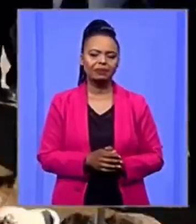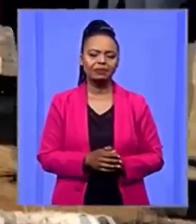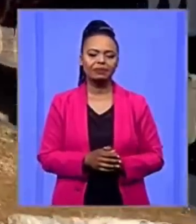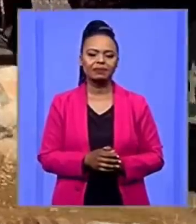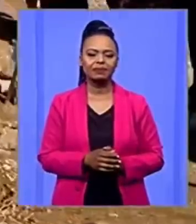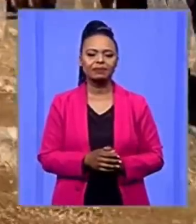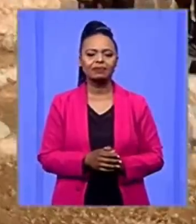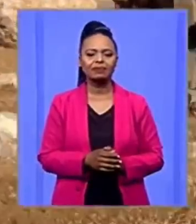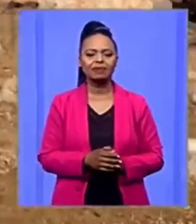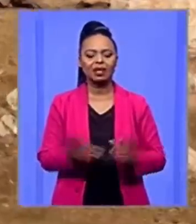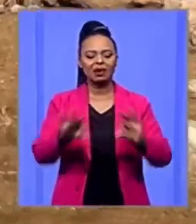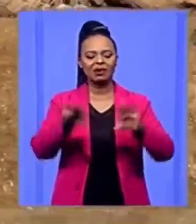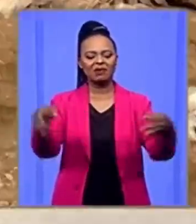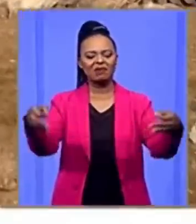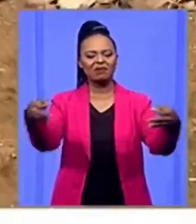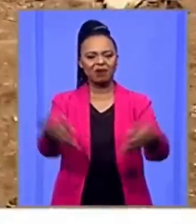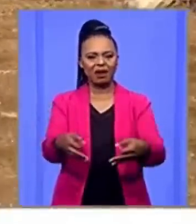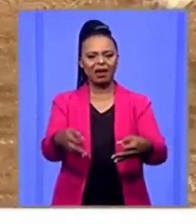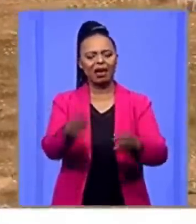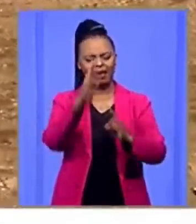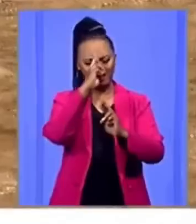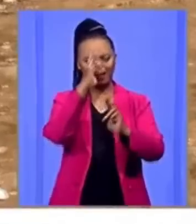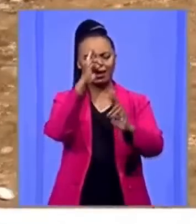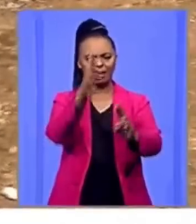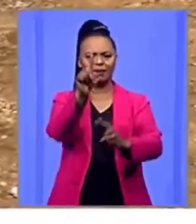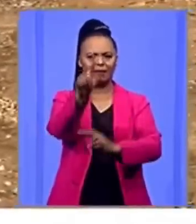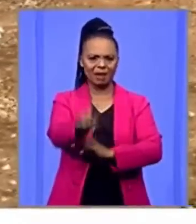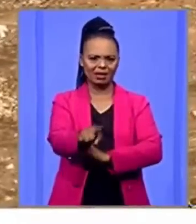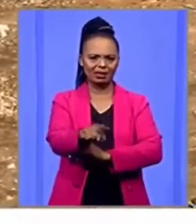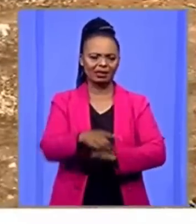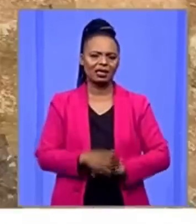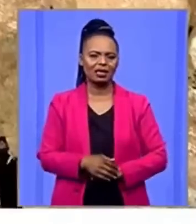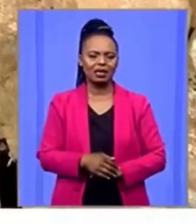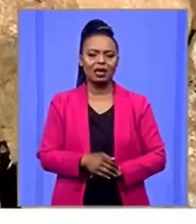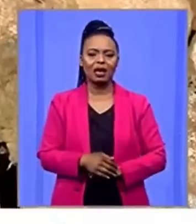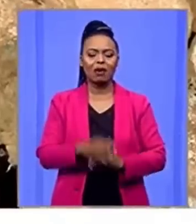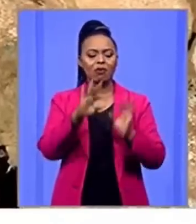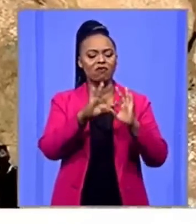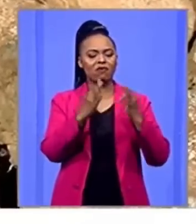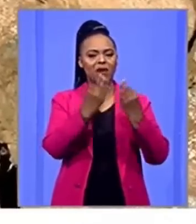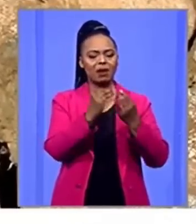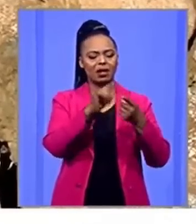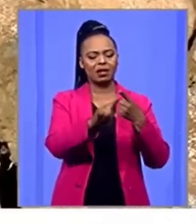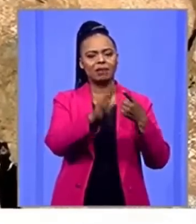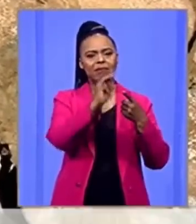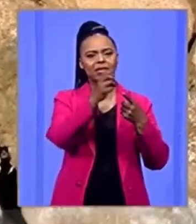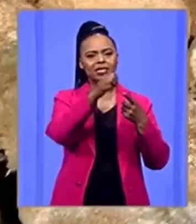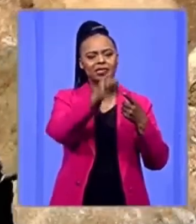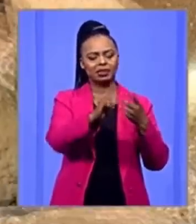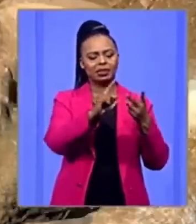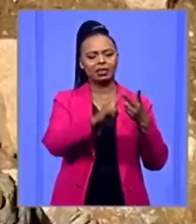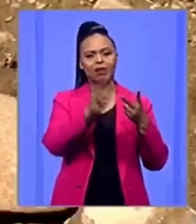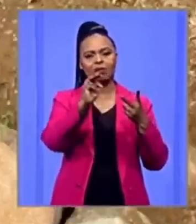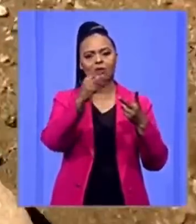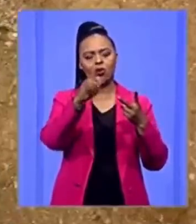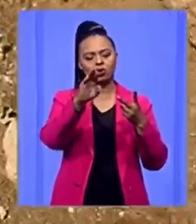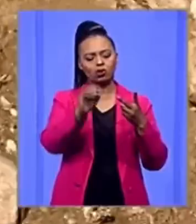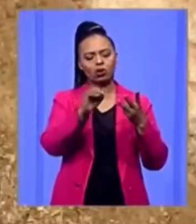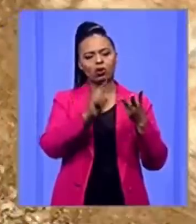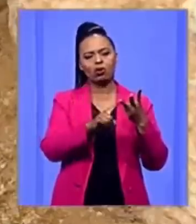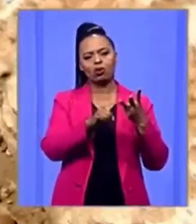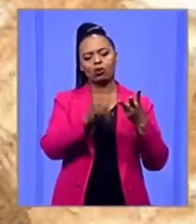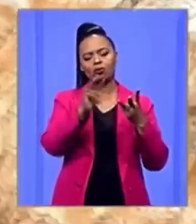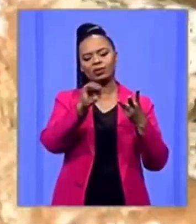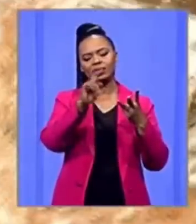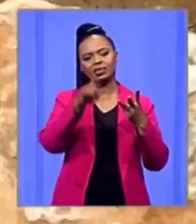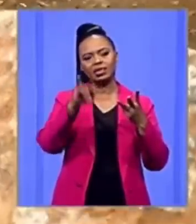Mabitla ke lefelo la mailo le go hlomphiwa fa o malapa a ga Monisi, Mzimba, Mkhondo, Mabaso le a